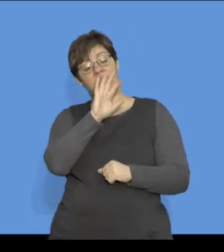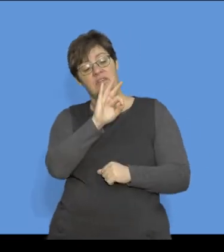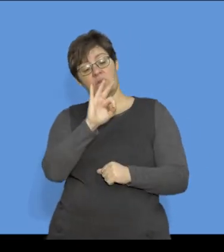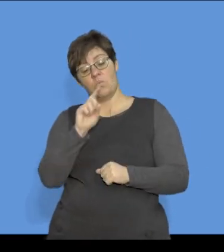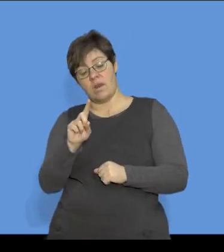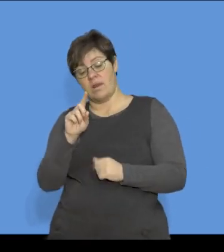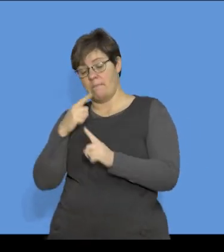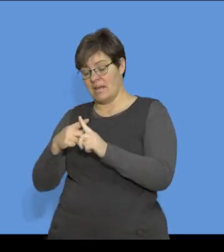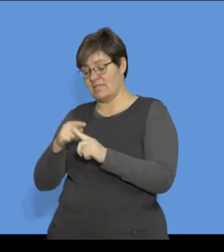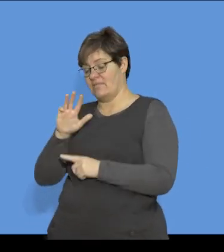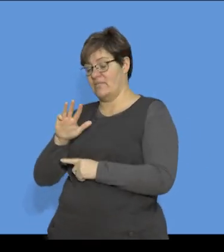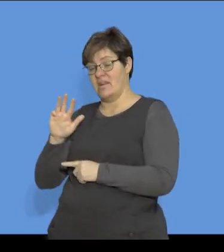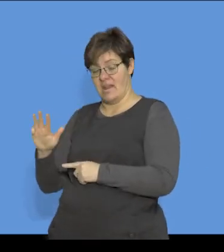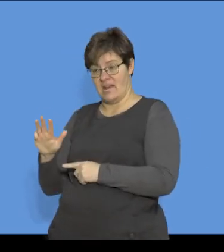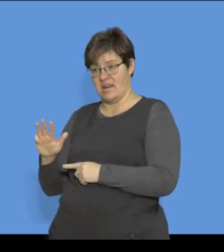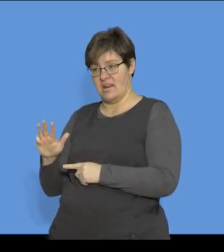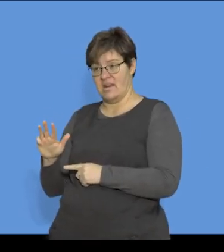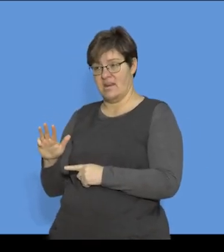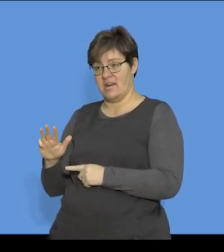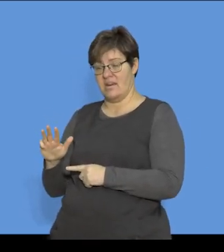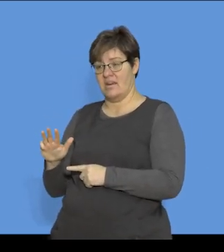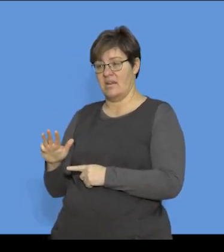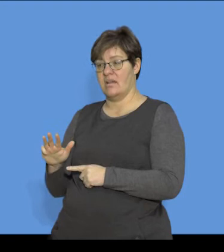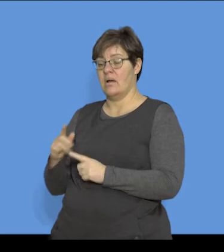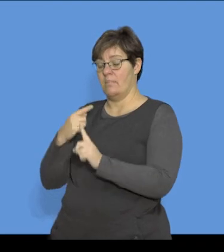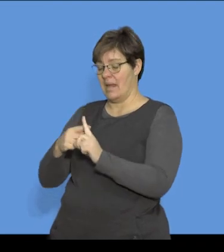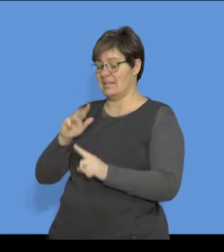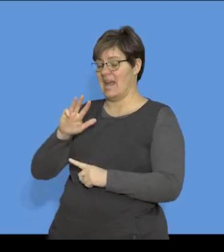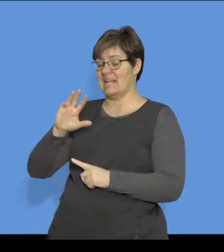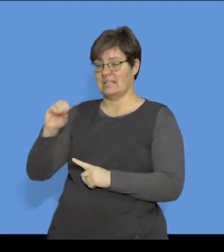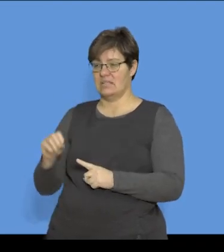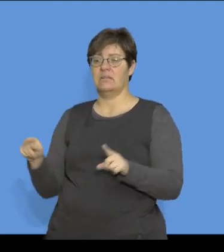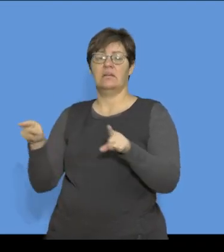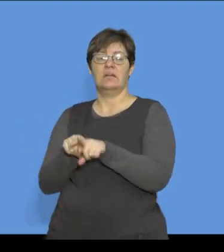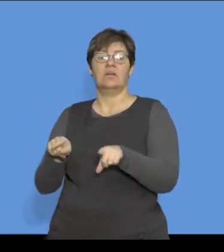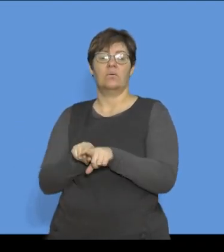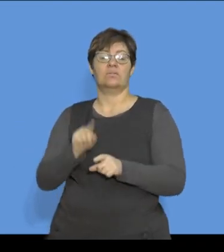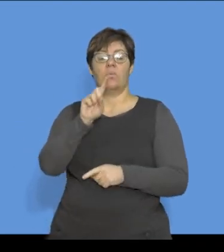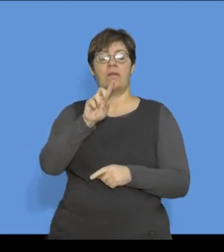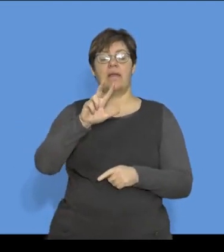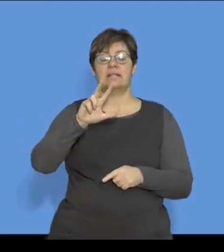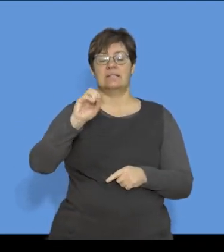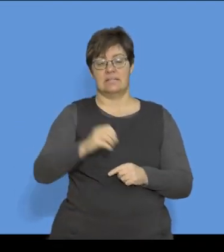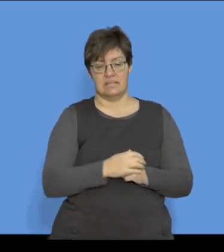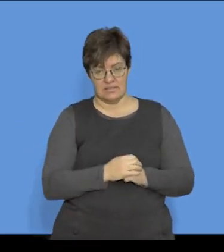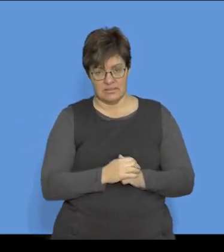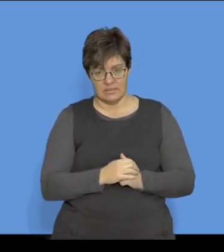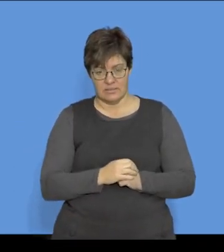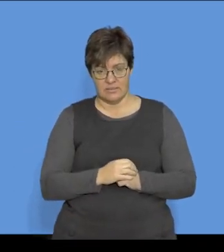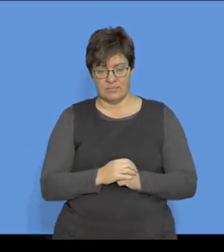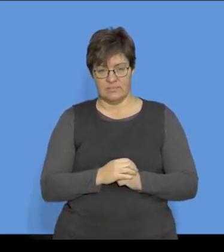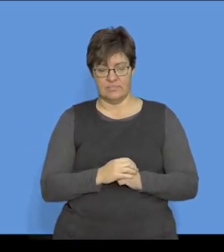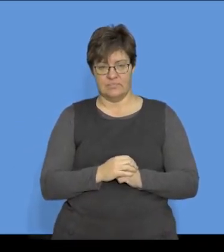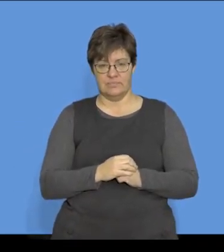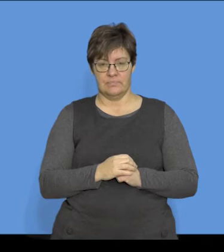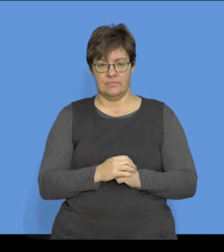plus 59 degrees plus 90 degrees, all of this is going to give me